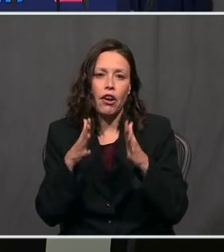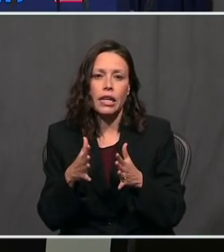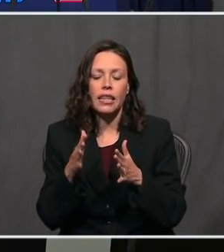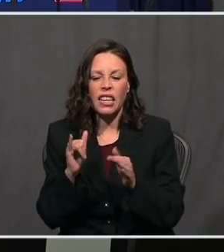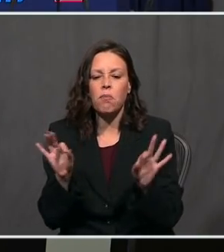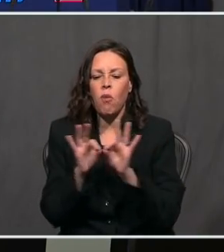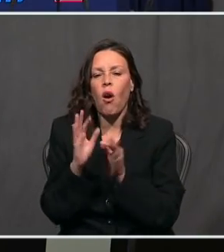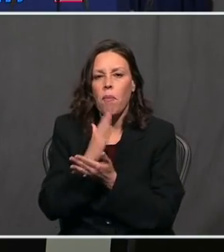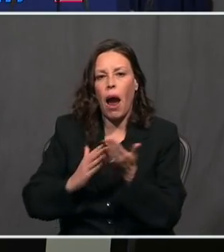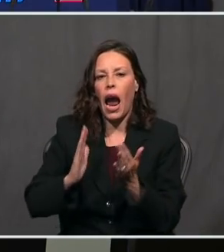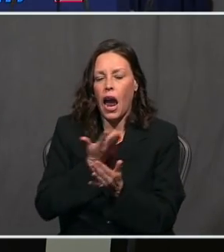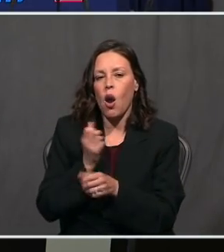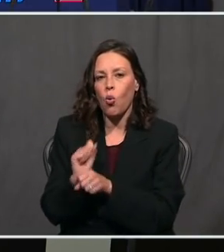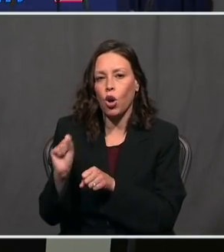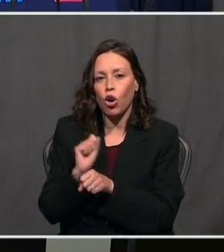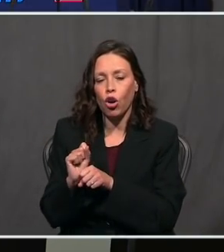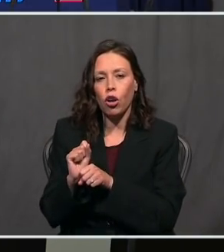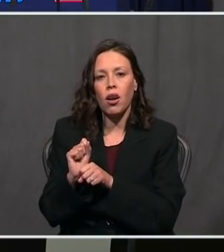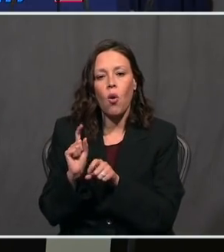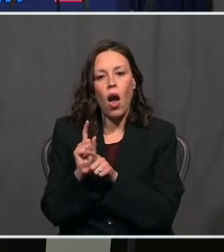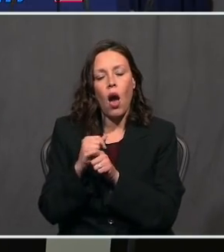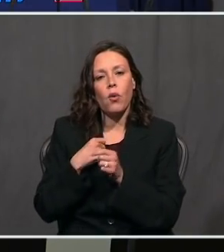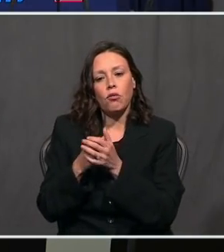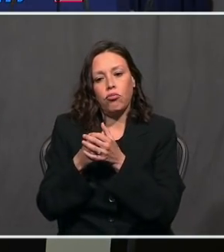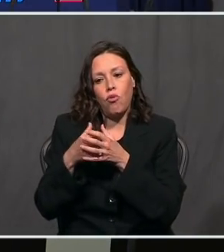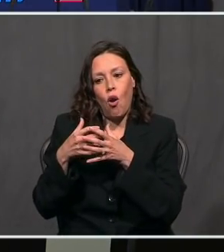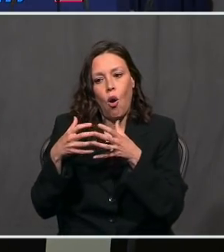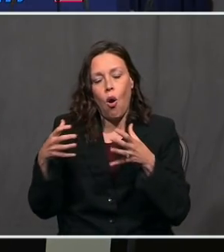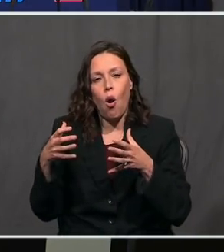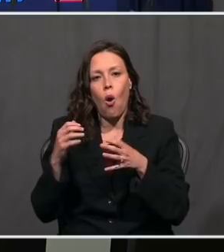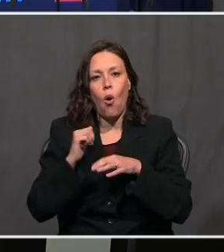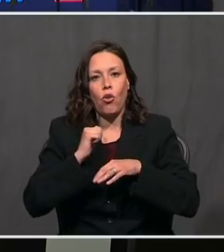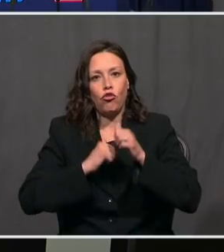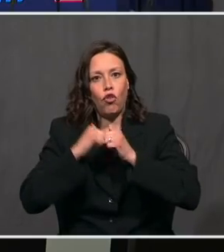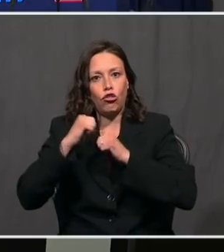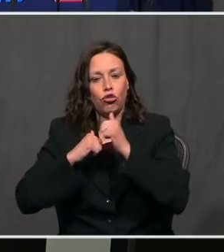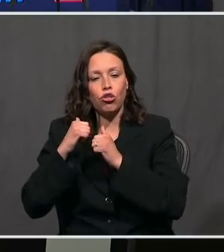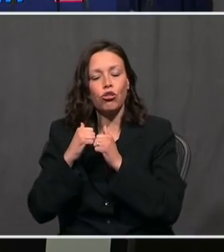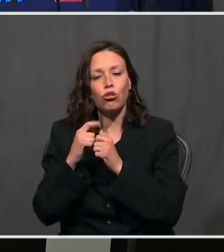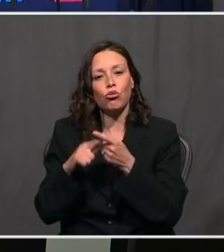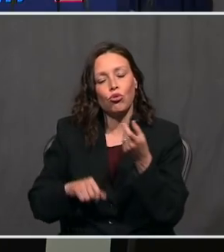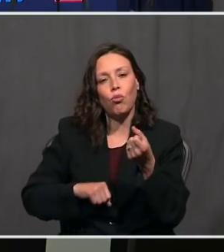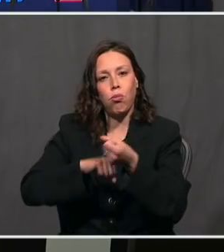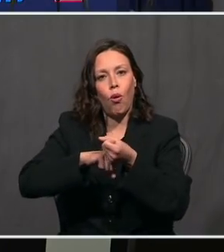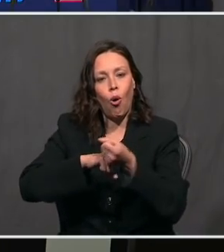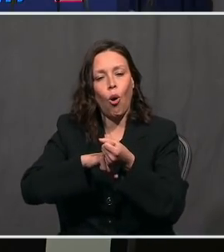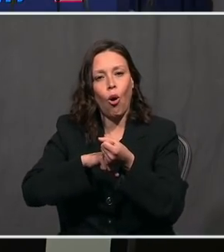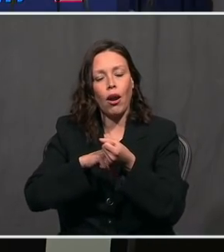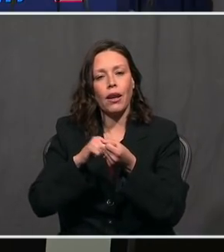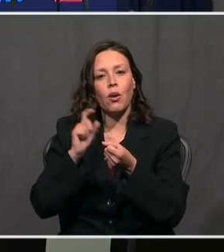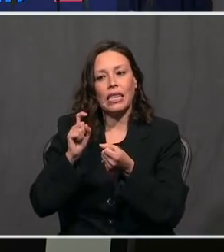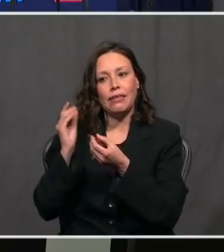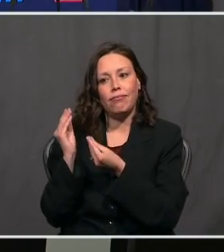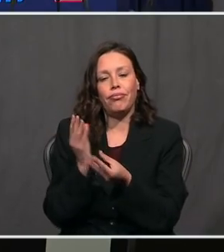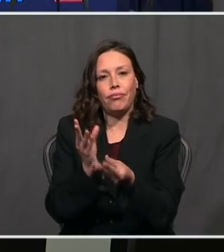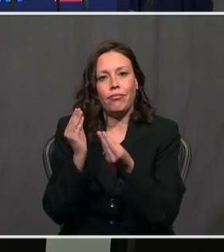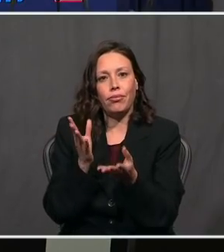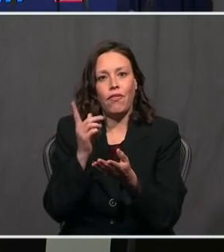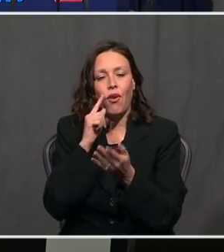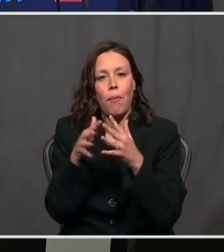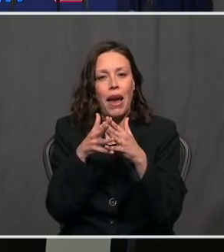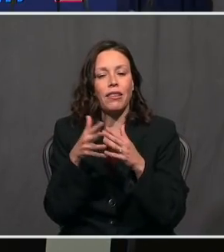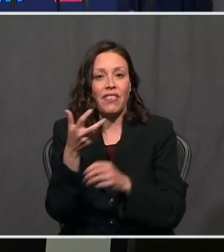important part of what we're doing as we build out the infrastructures that we can to really support, you know, the throughput that may be necessary for all of